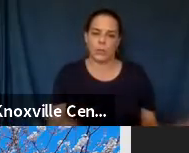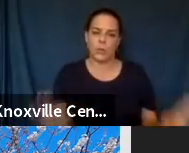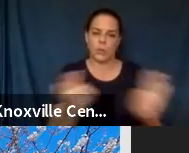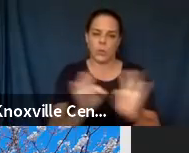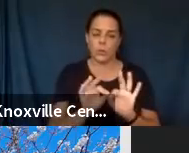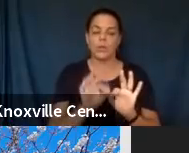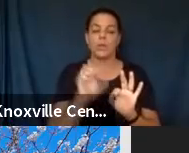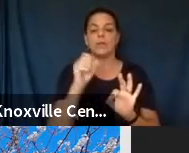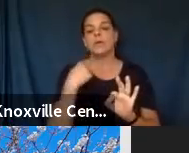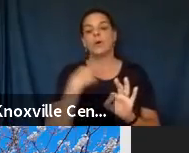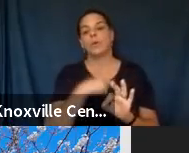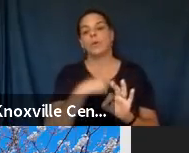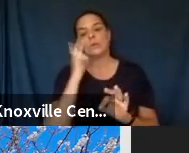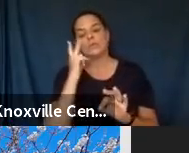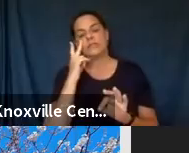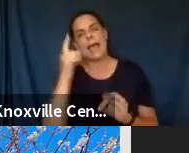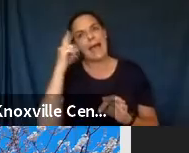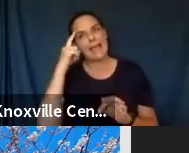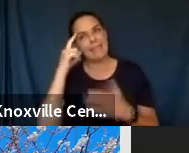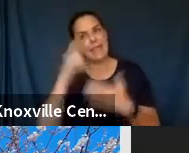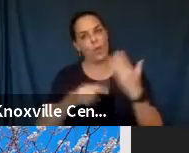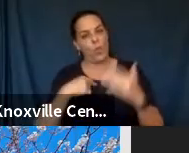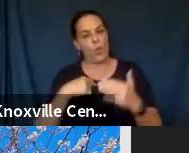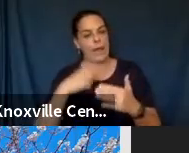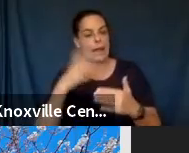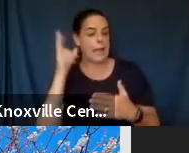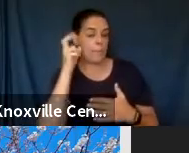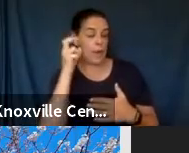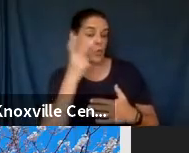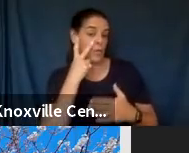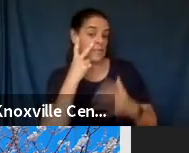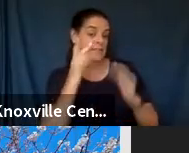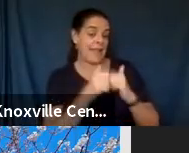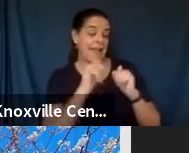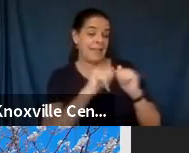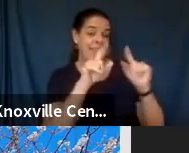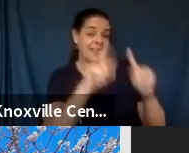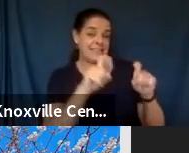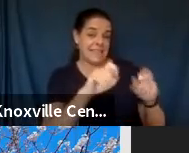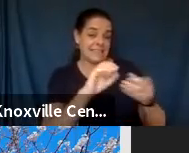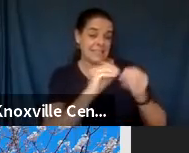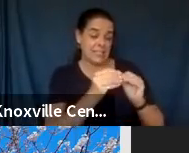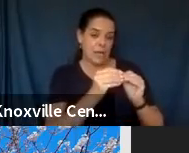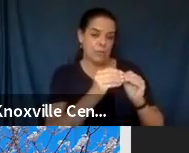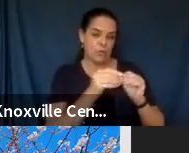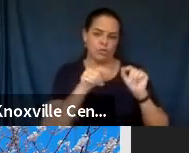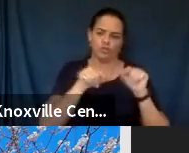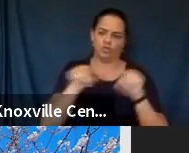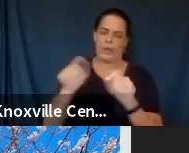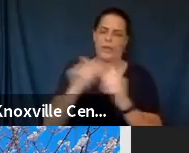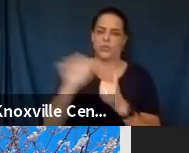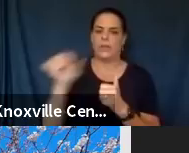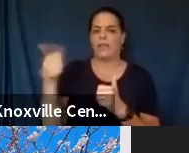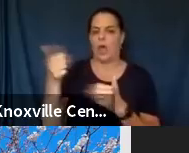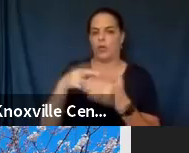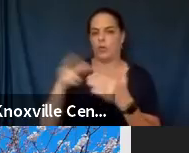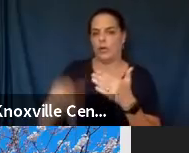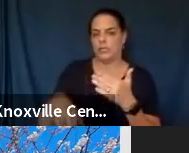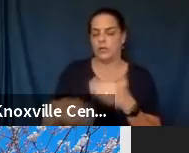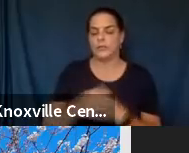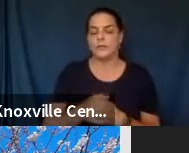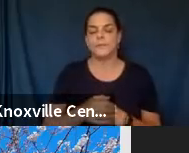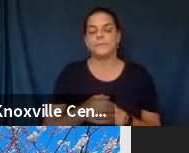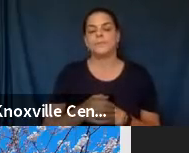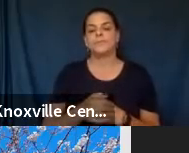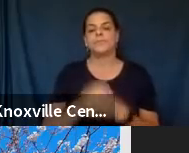So we'll just kind of see. I think what I'm hearing is we'll see how that testing volume tracks with our other outcomes, basically. Yes. And